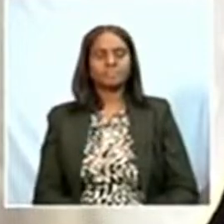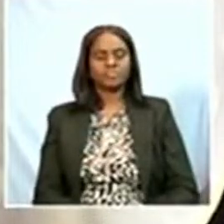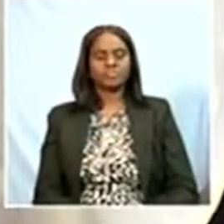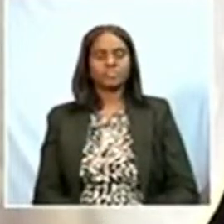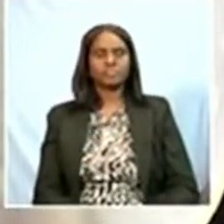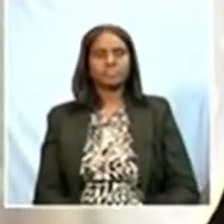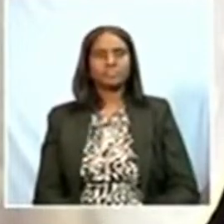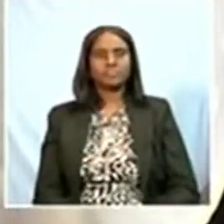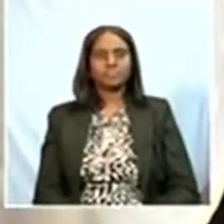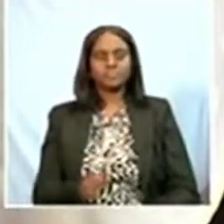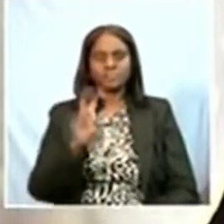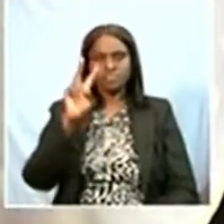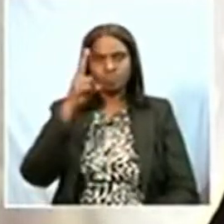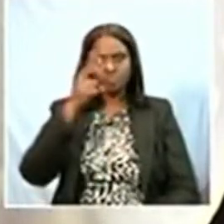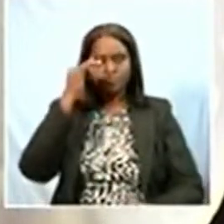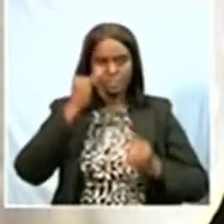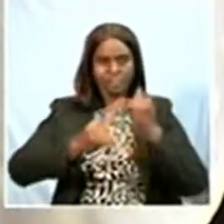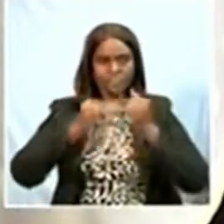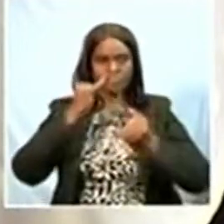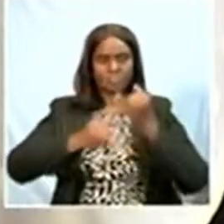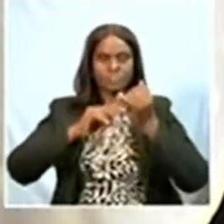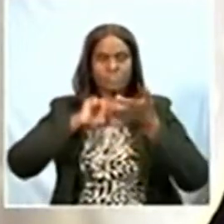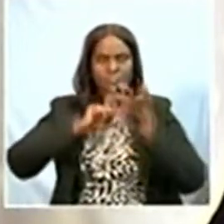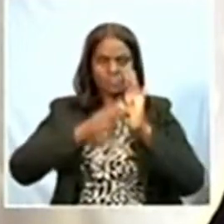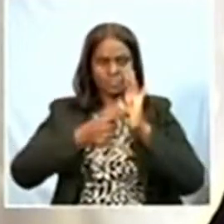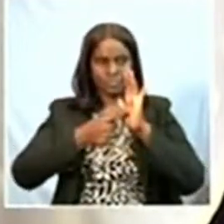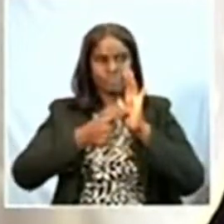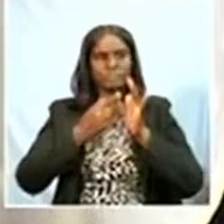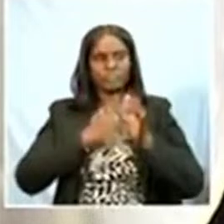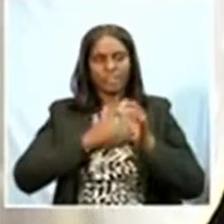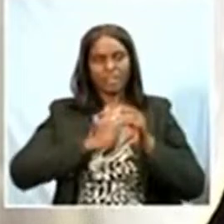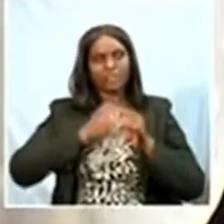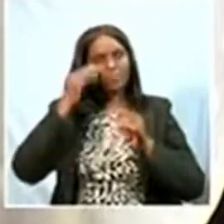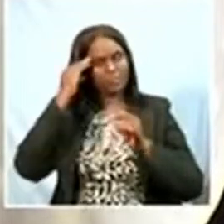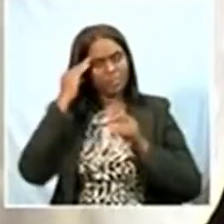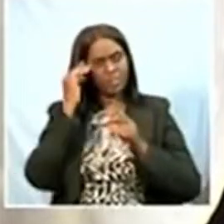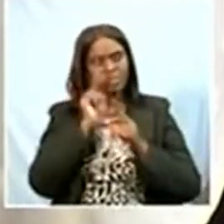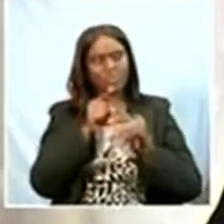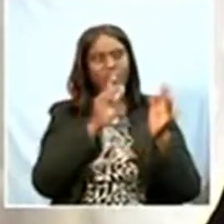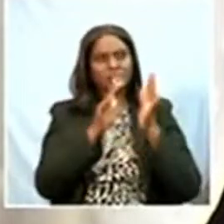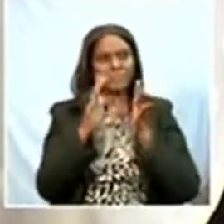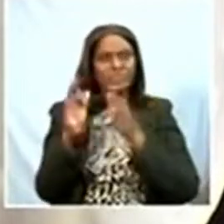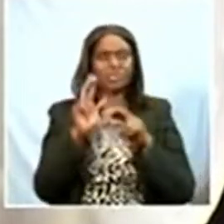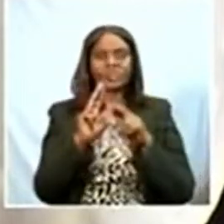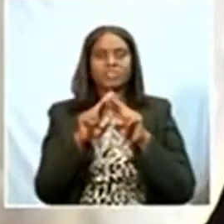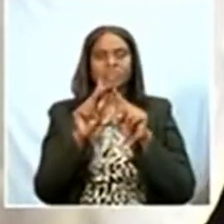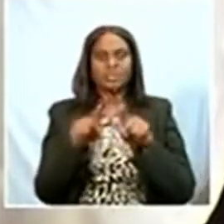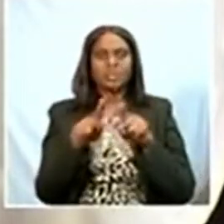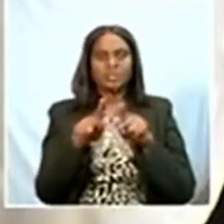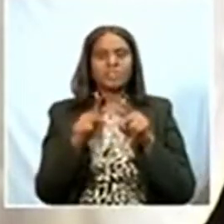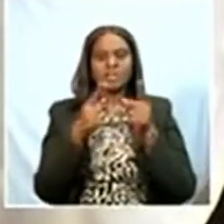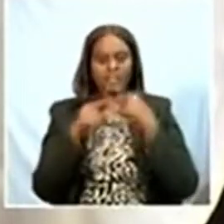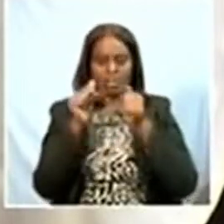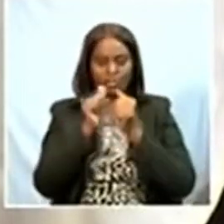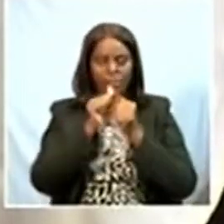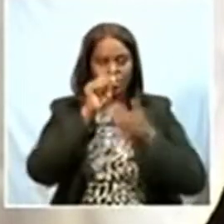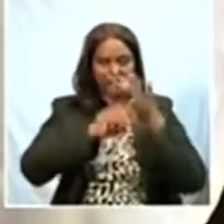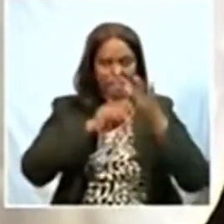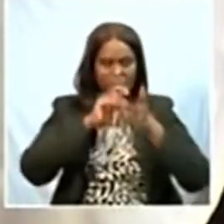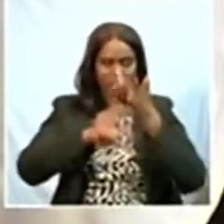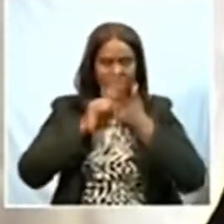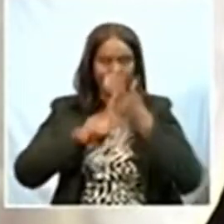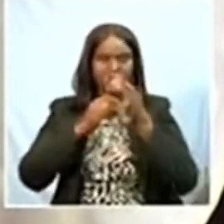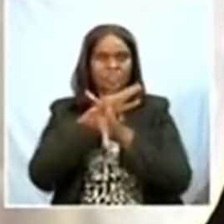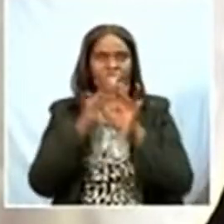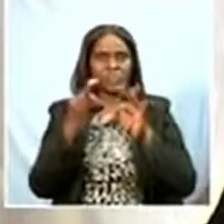in the second last point, I know such arrangements, Chair, come with tax exemptions